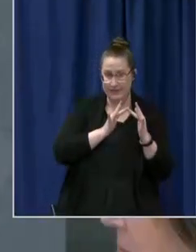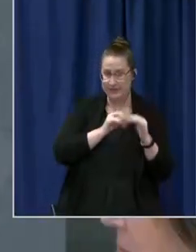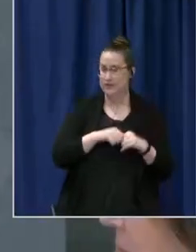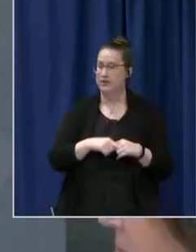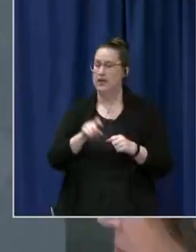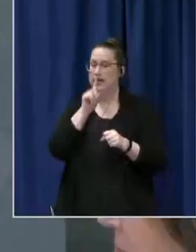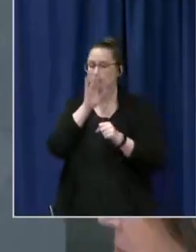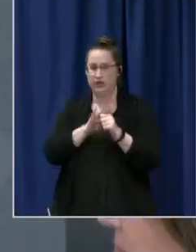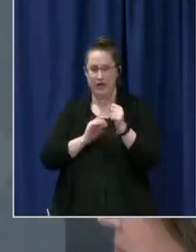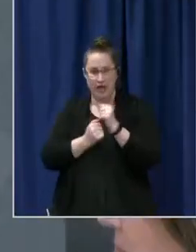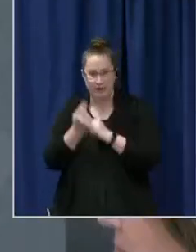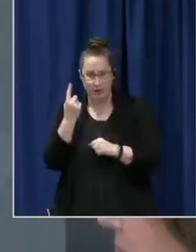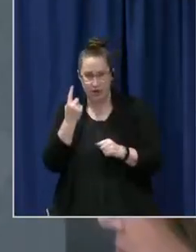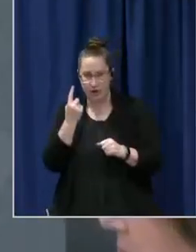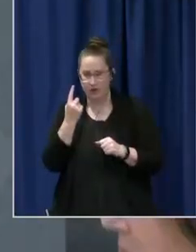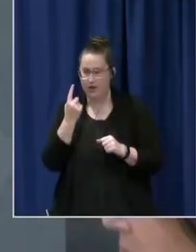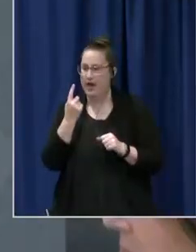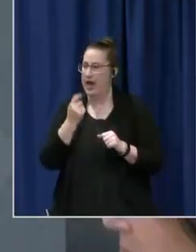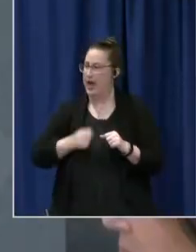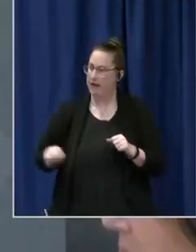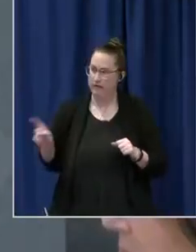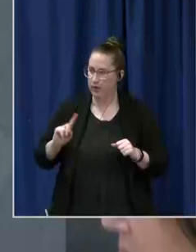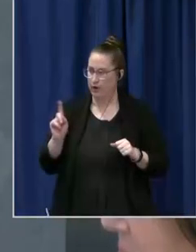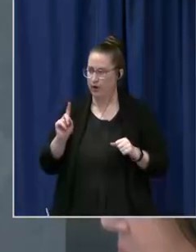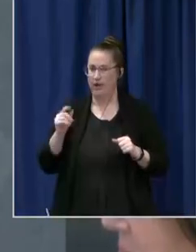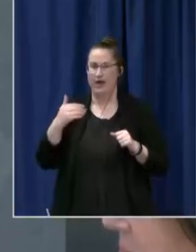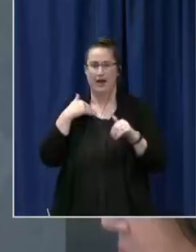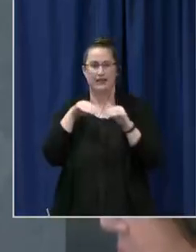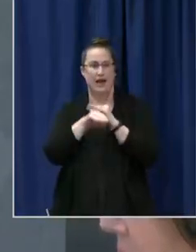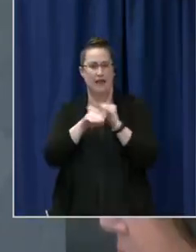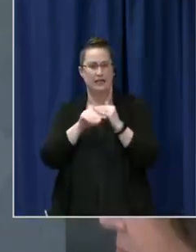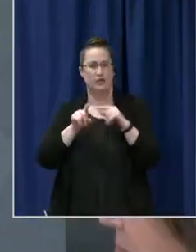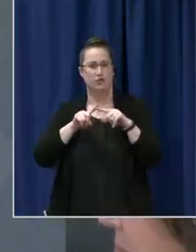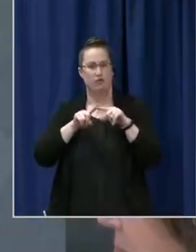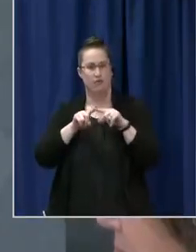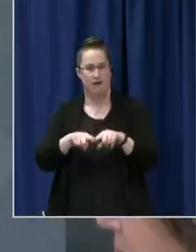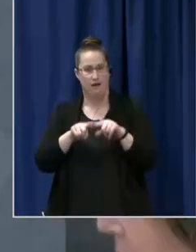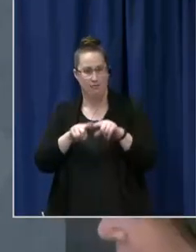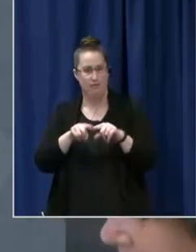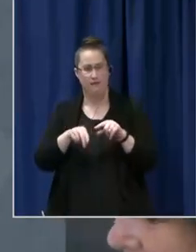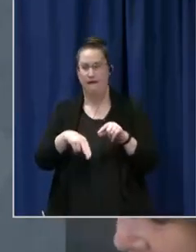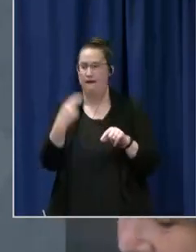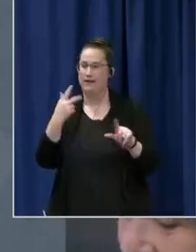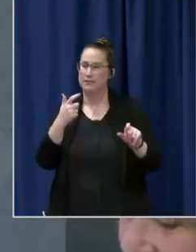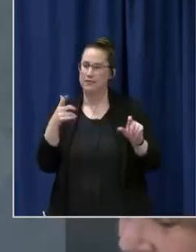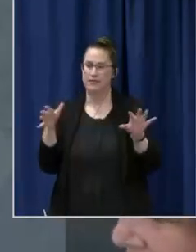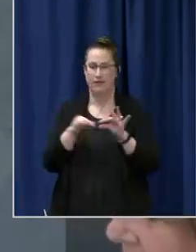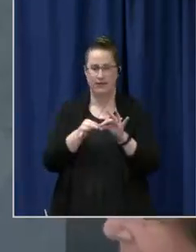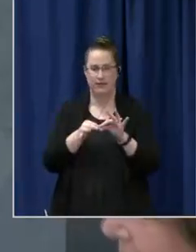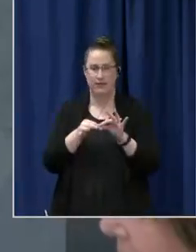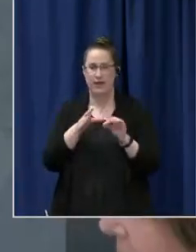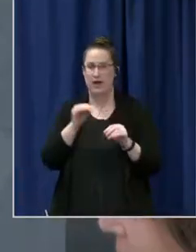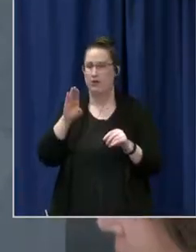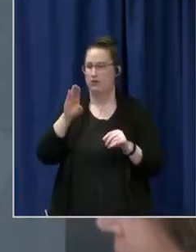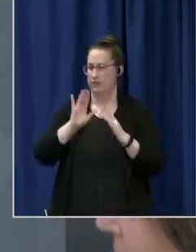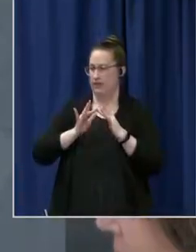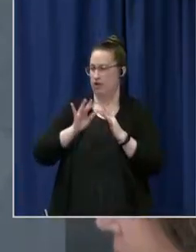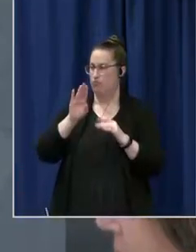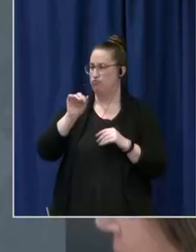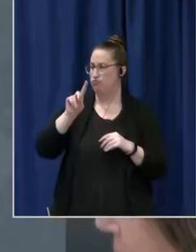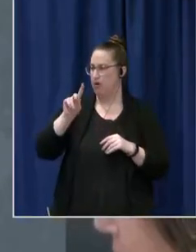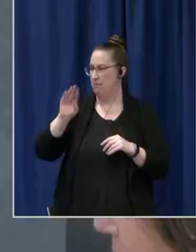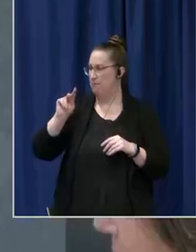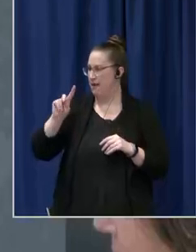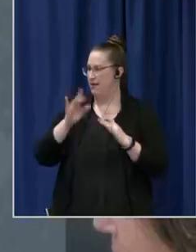ensuring everyone, everywhere, has access to reliable, high-speed connectivity and broadband internet access.